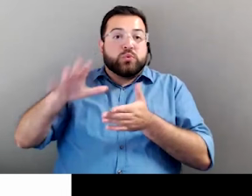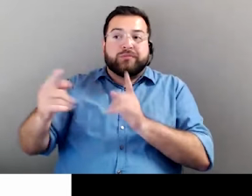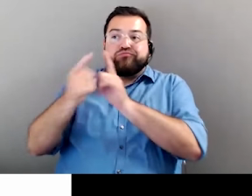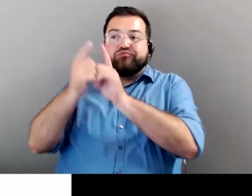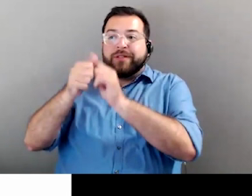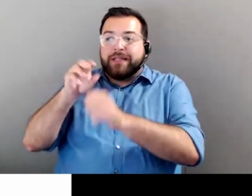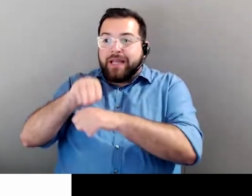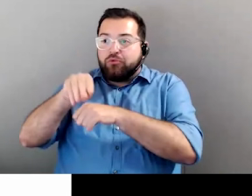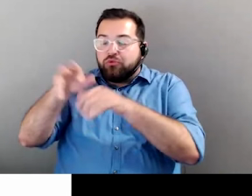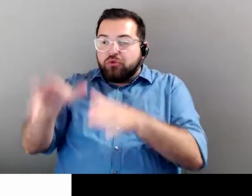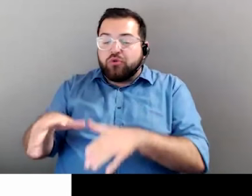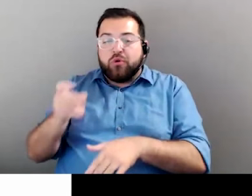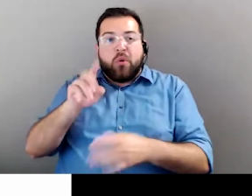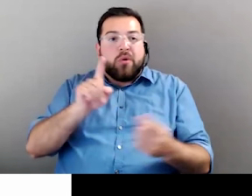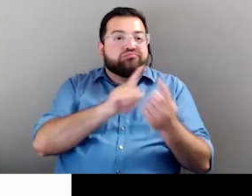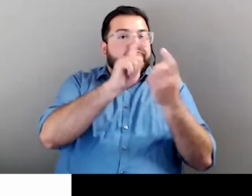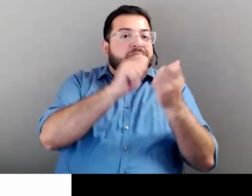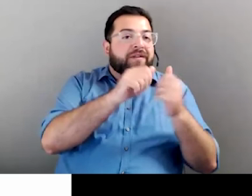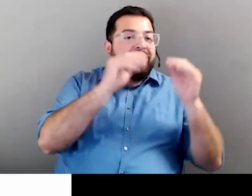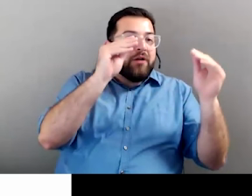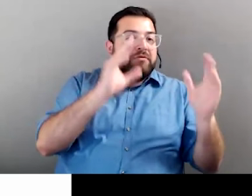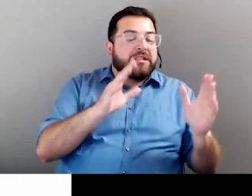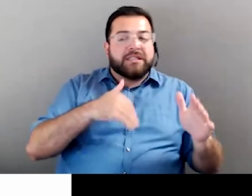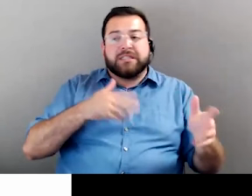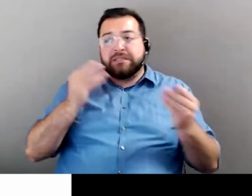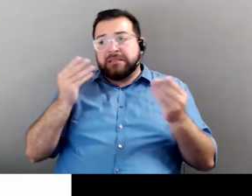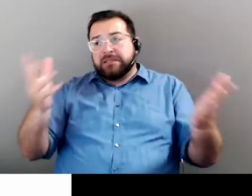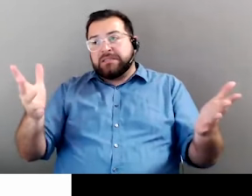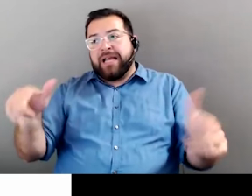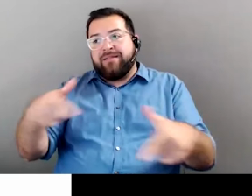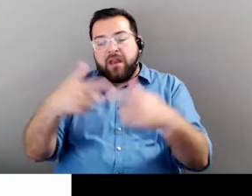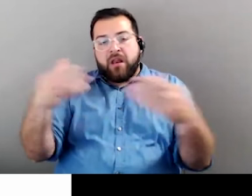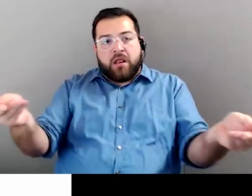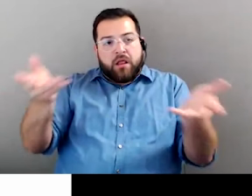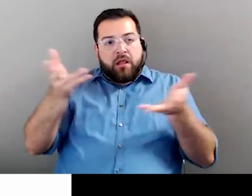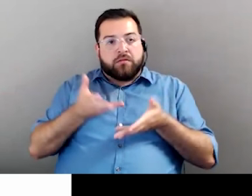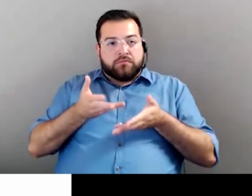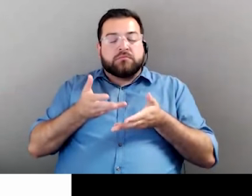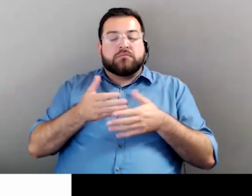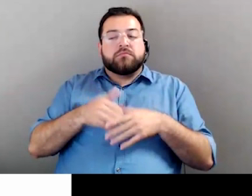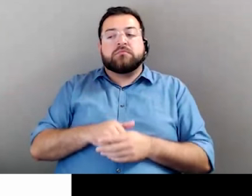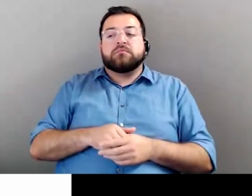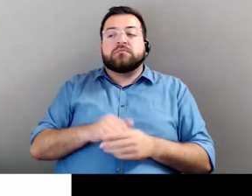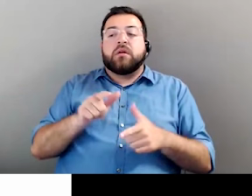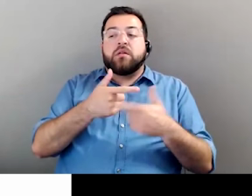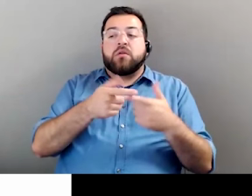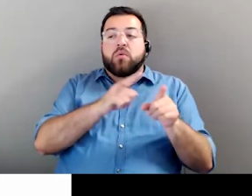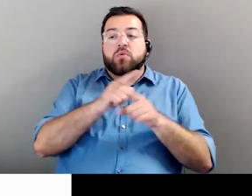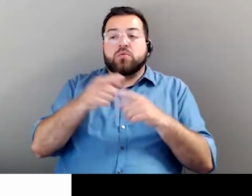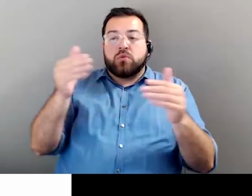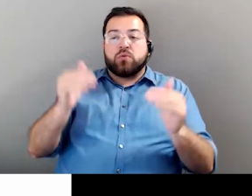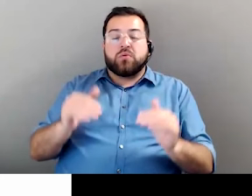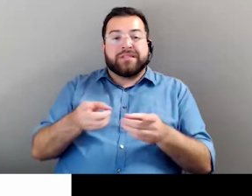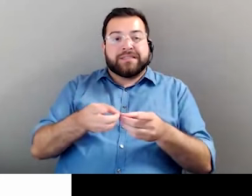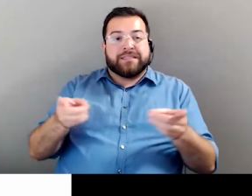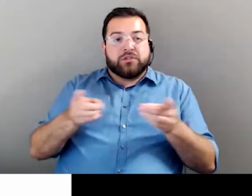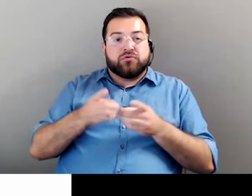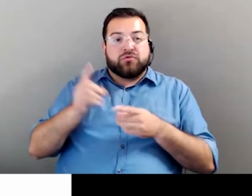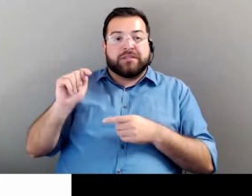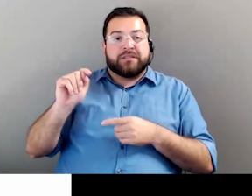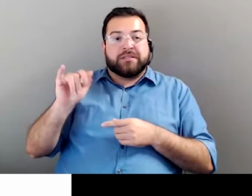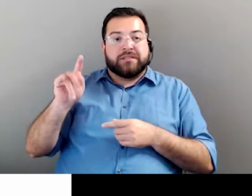member about a situation and then it gets back to me. And then there's also the district Title IX reporting form. So that is an